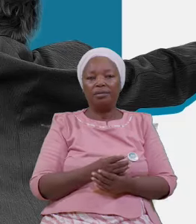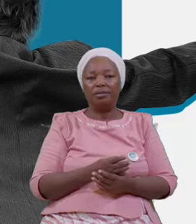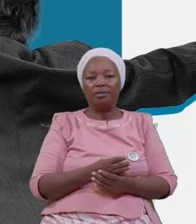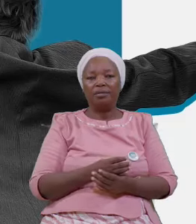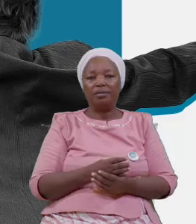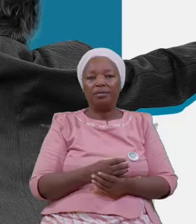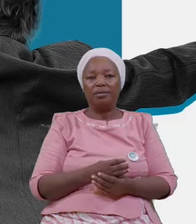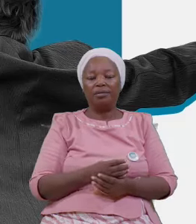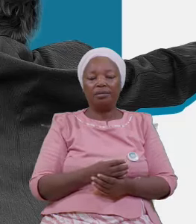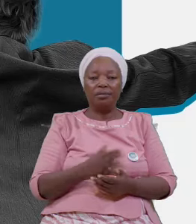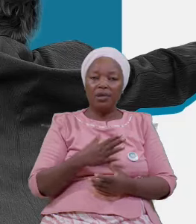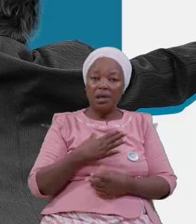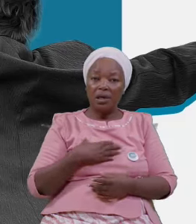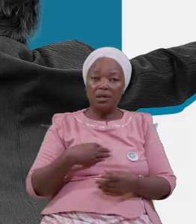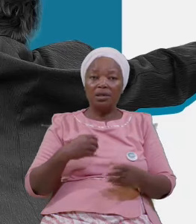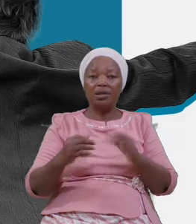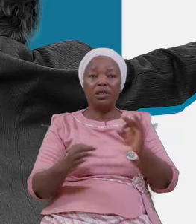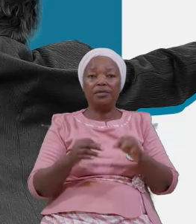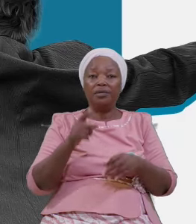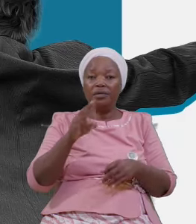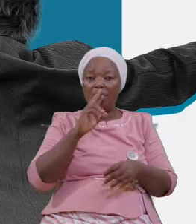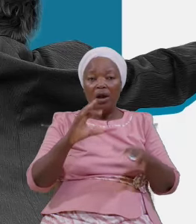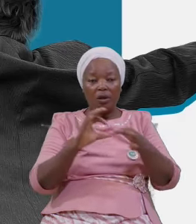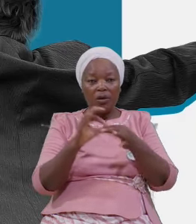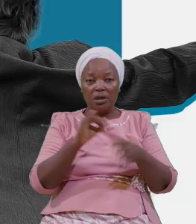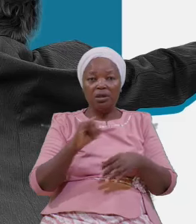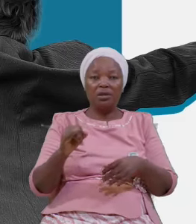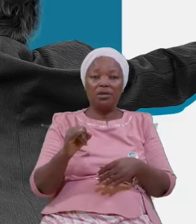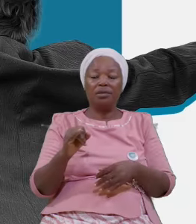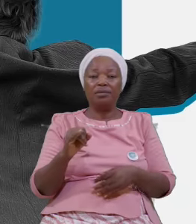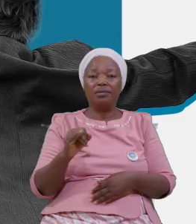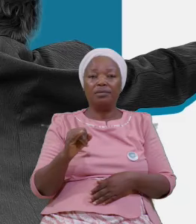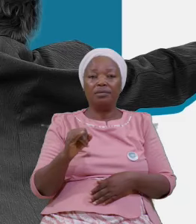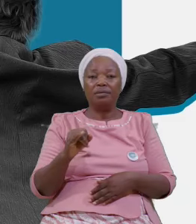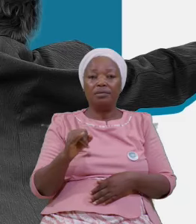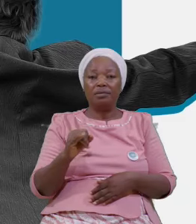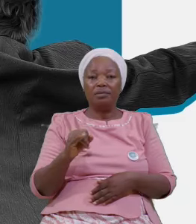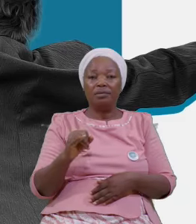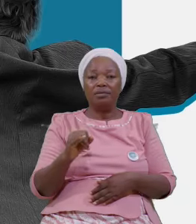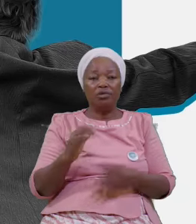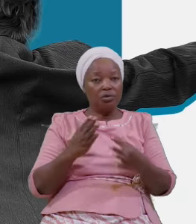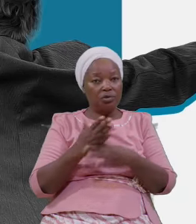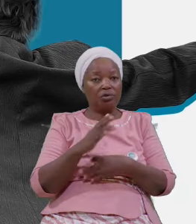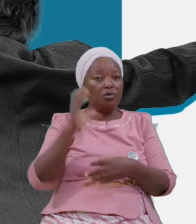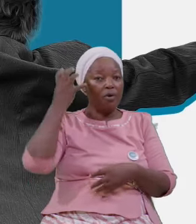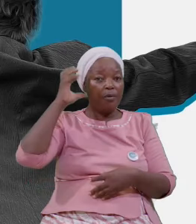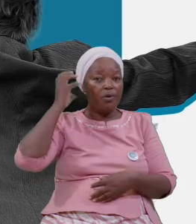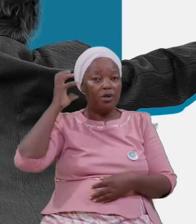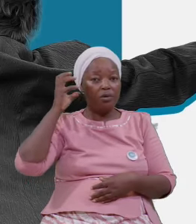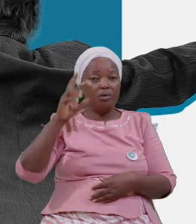And if you are connecting via the radio or